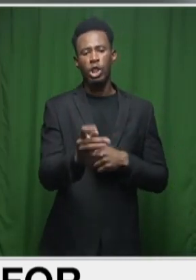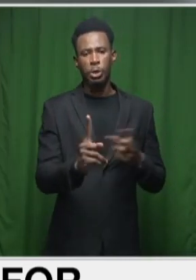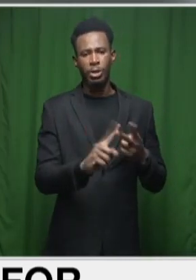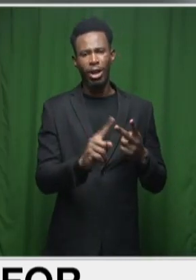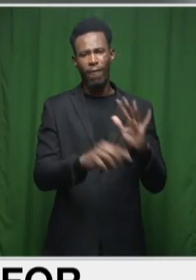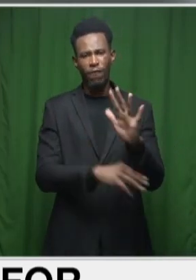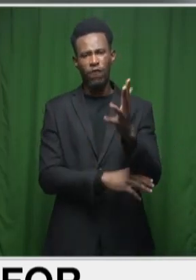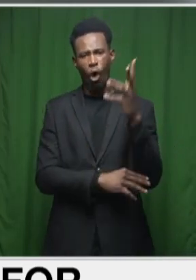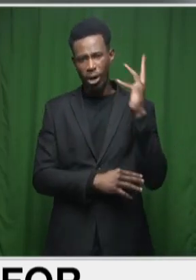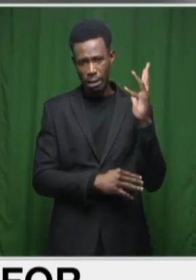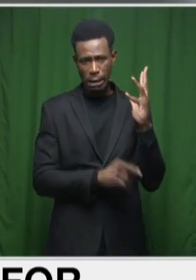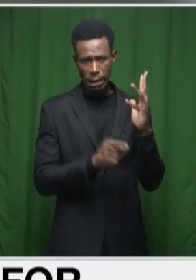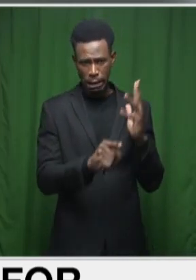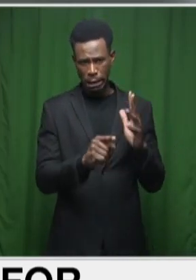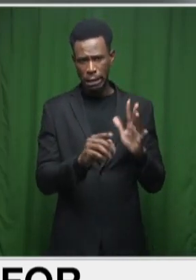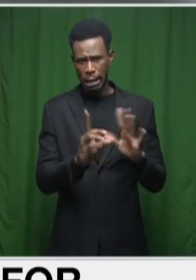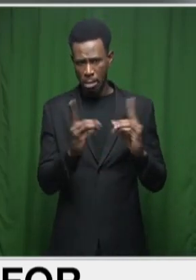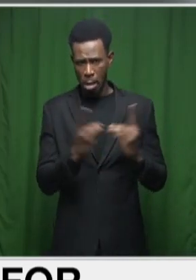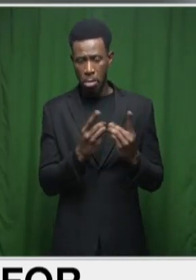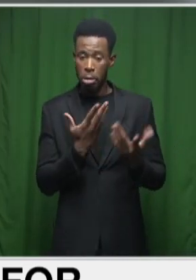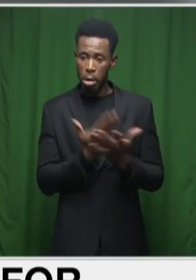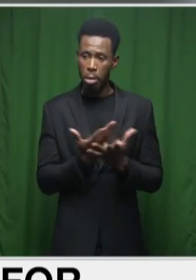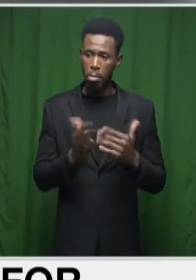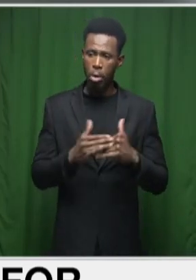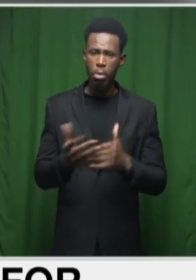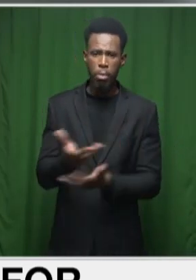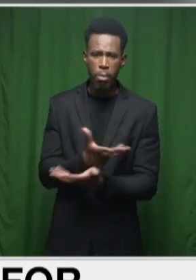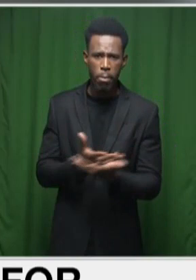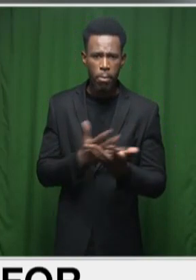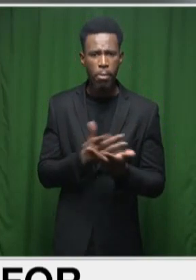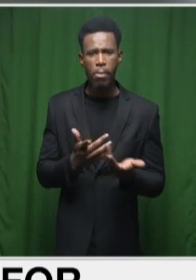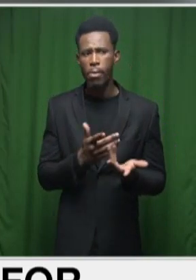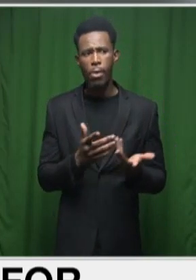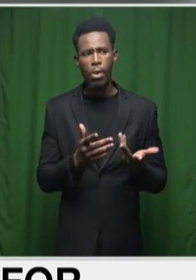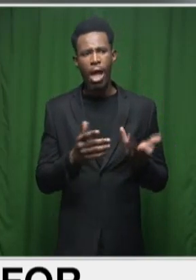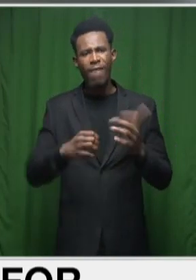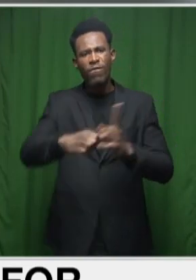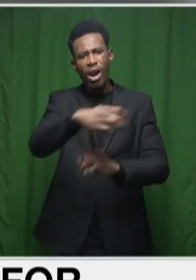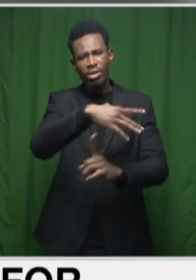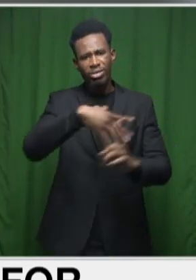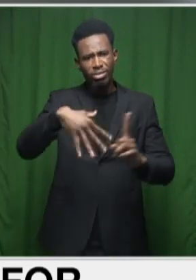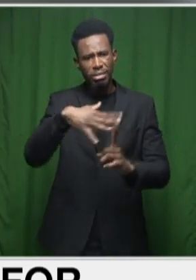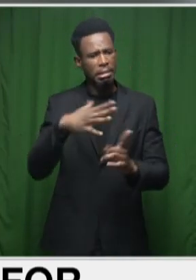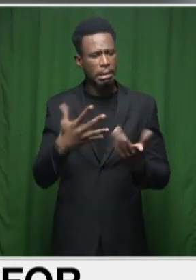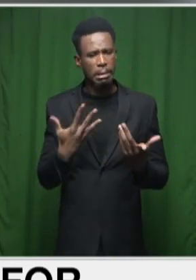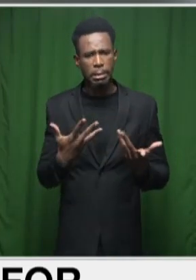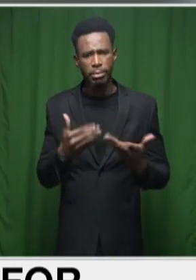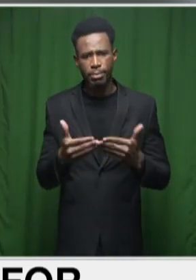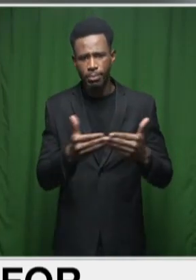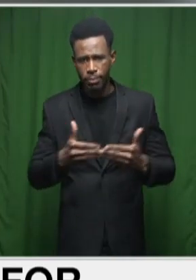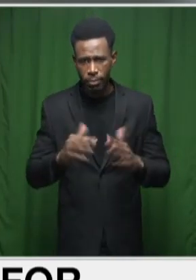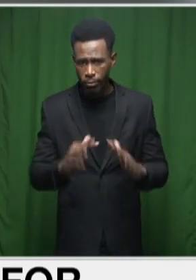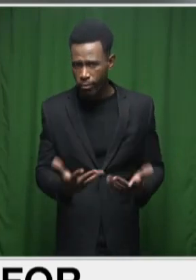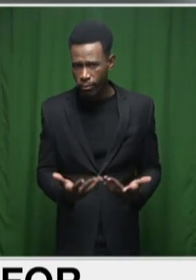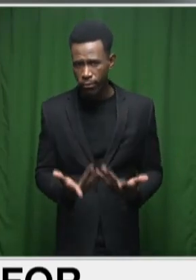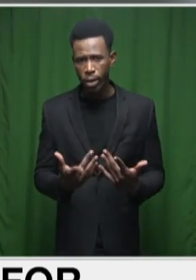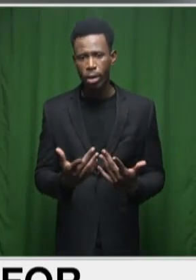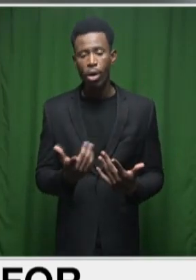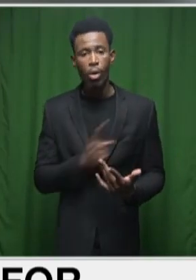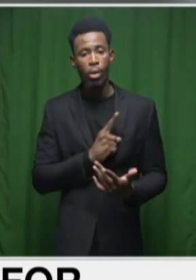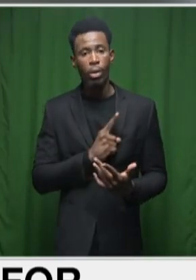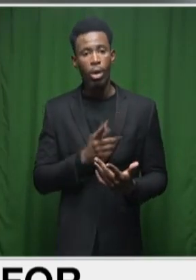with, for example, industry players on how looking forward to finding some solutions in terms of having a